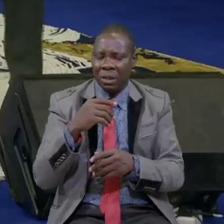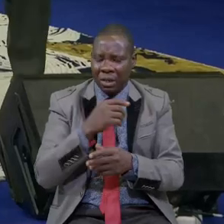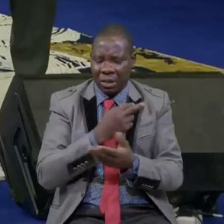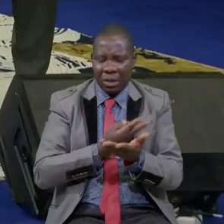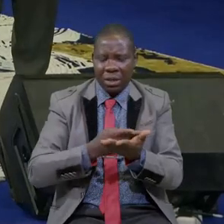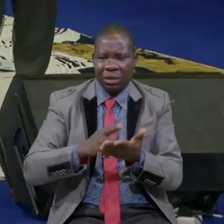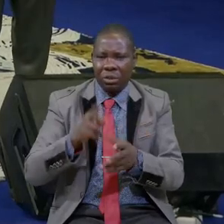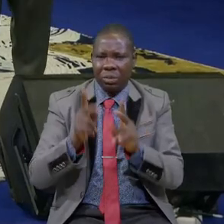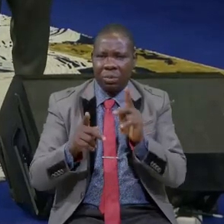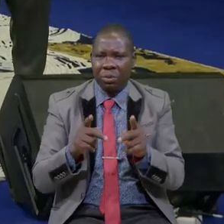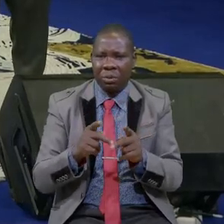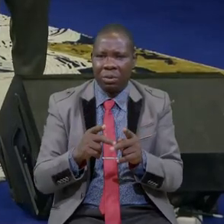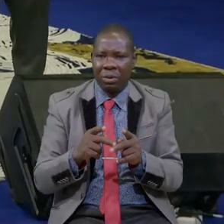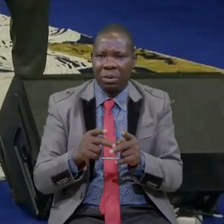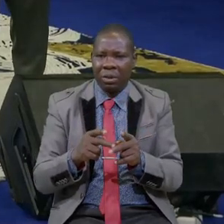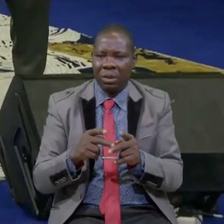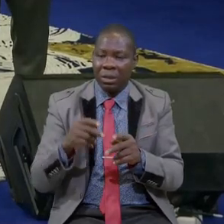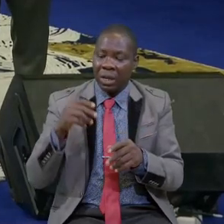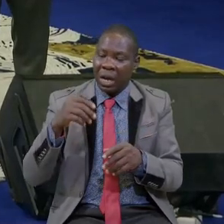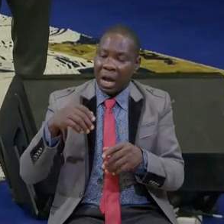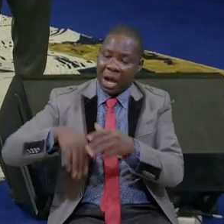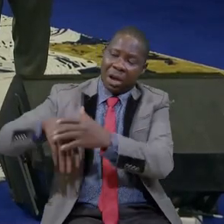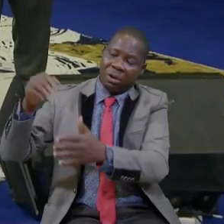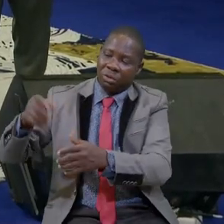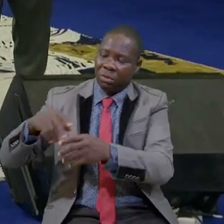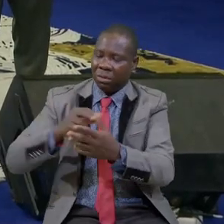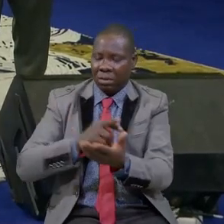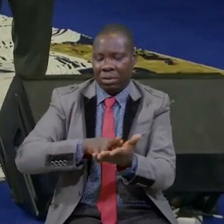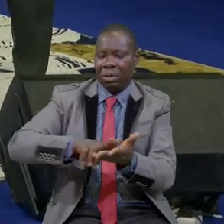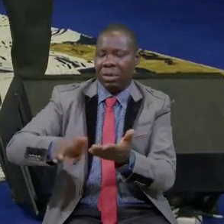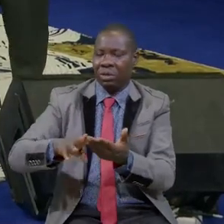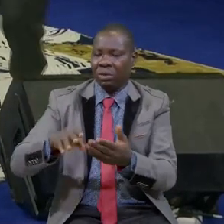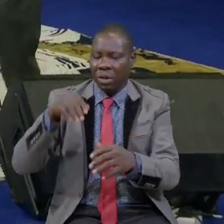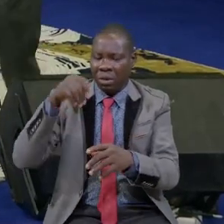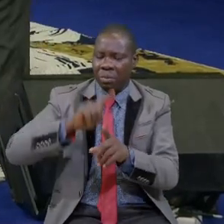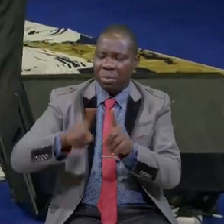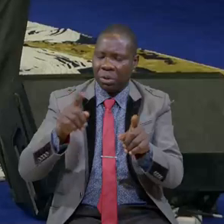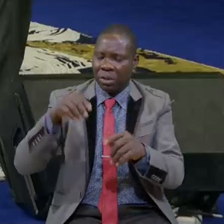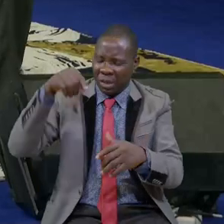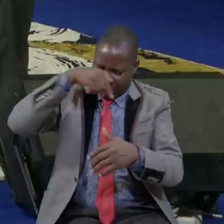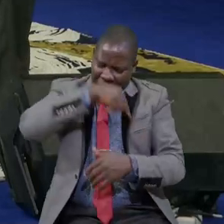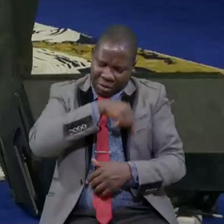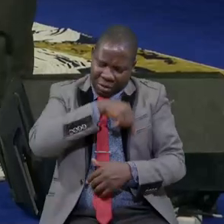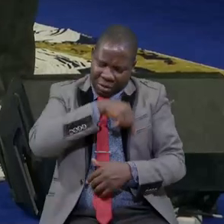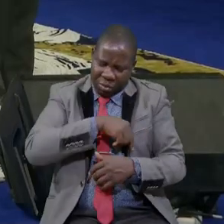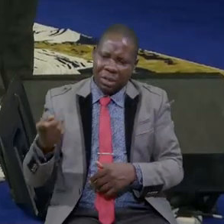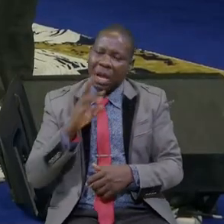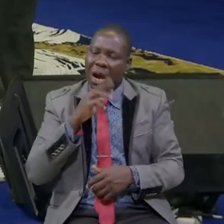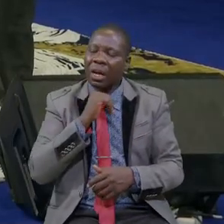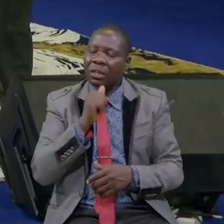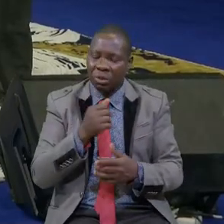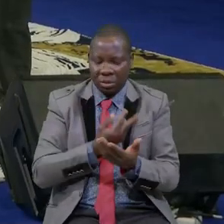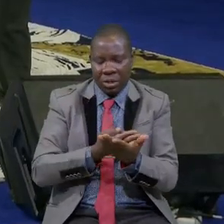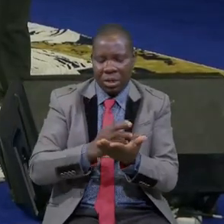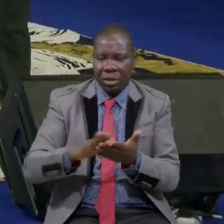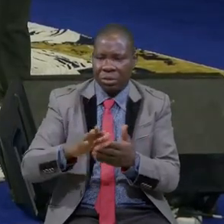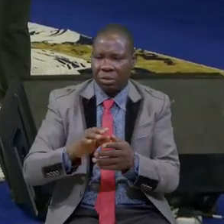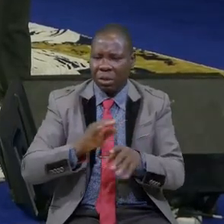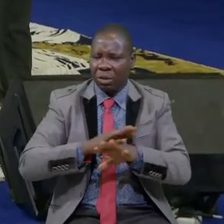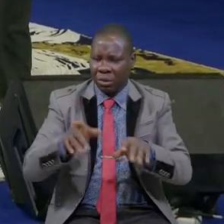inwardly they are unrighteous they're sinful they ungodly don't you know that all those church people all